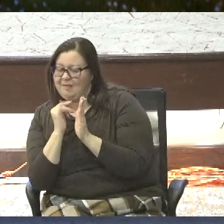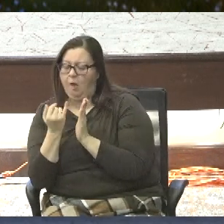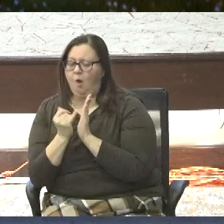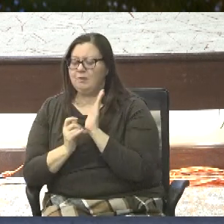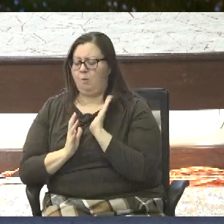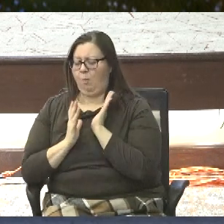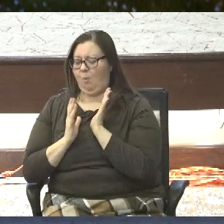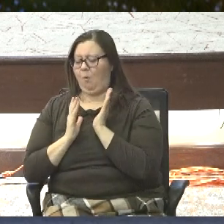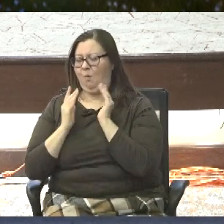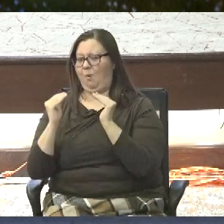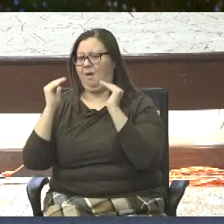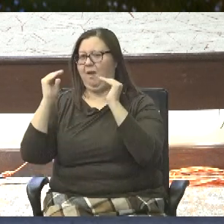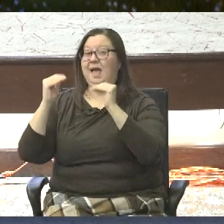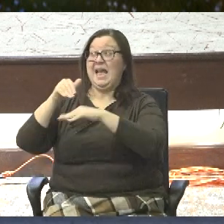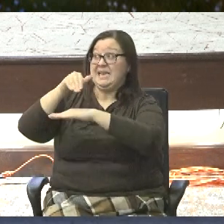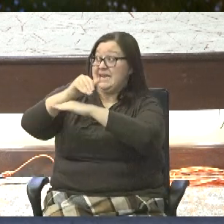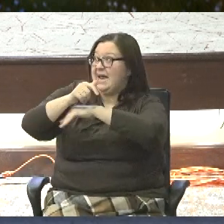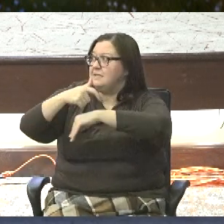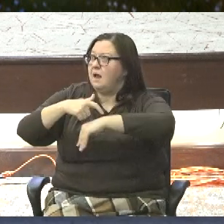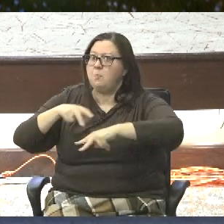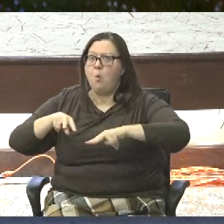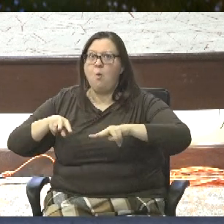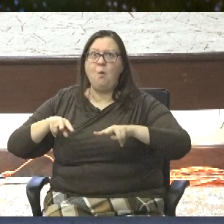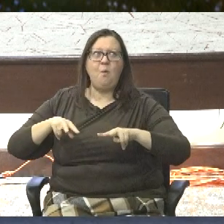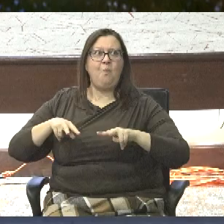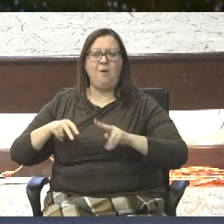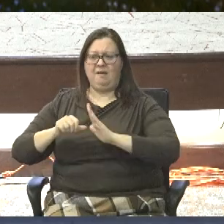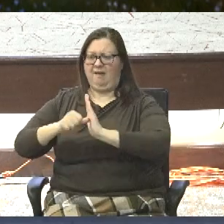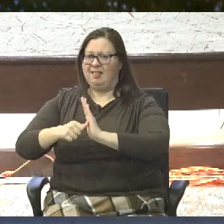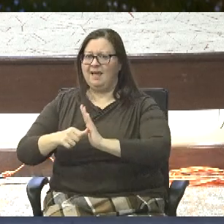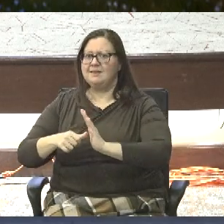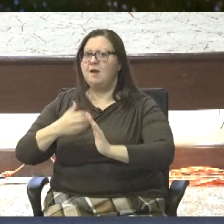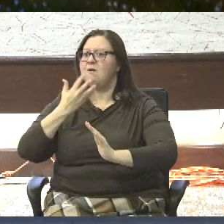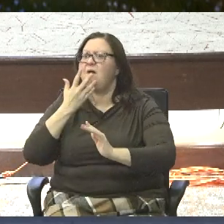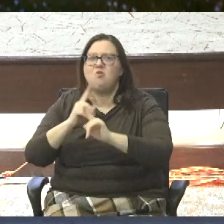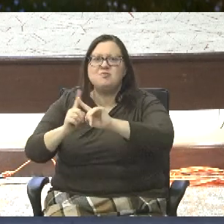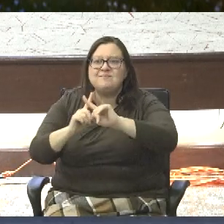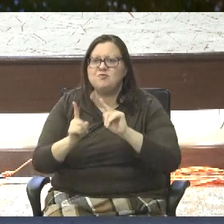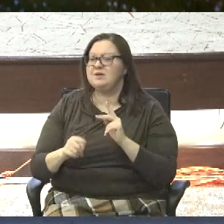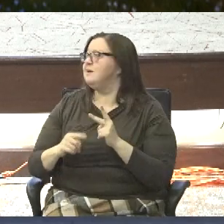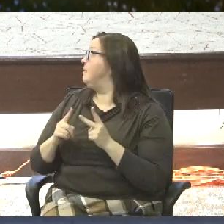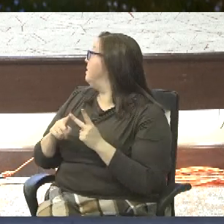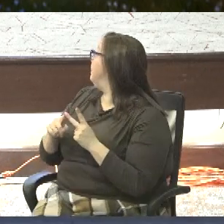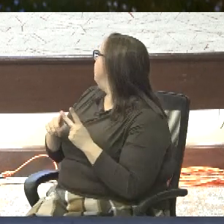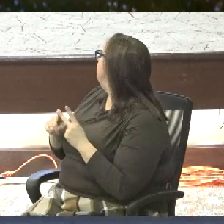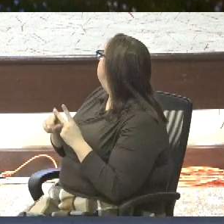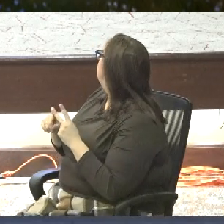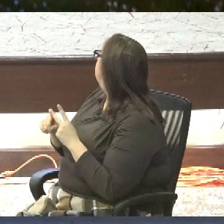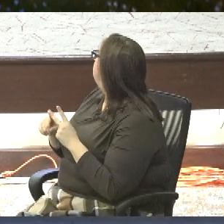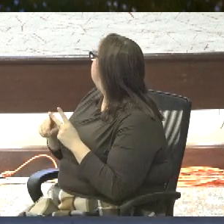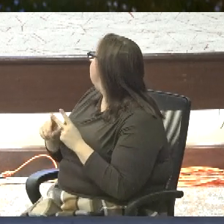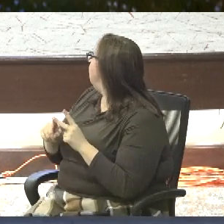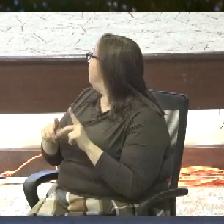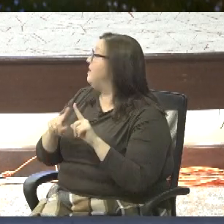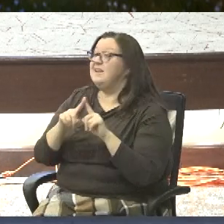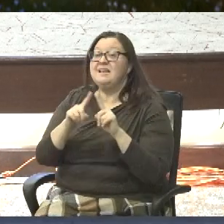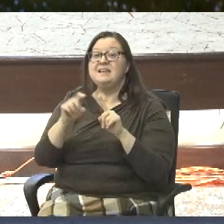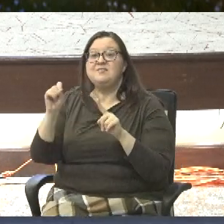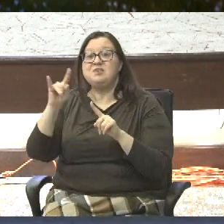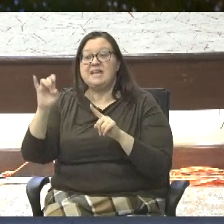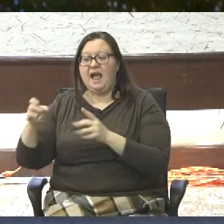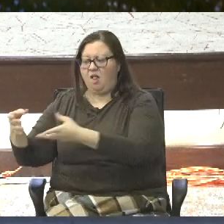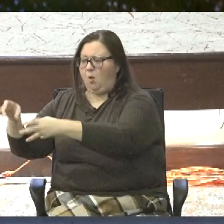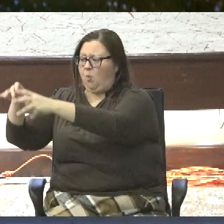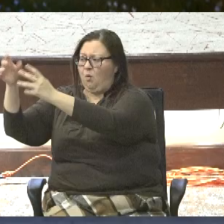that comes in at night, being able to really highlight with some different color patterns and different styles. We feel like this is going to